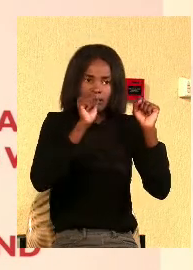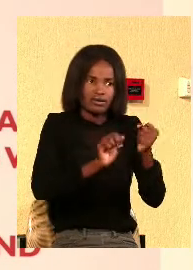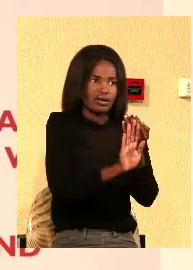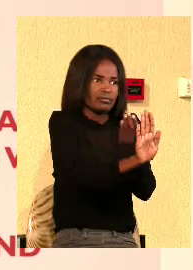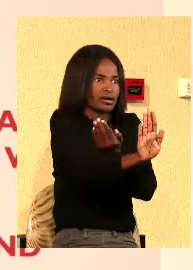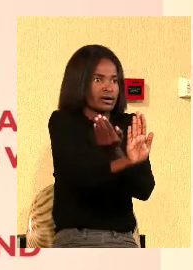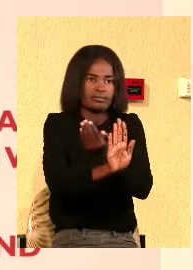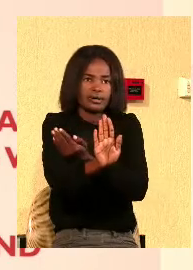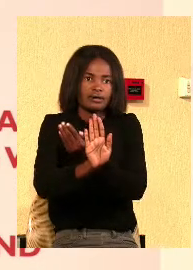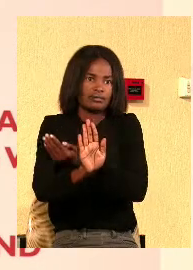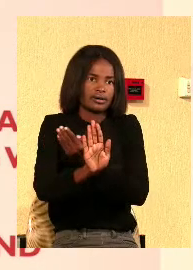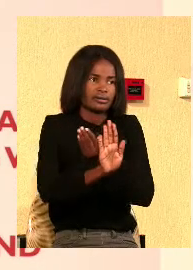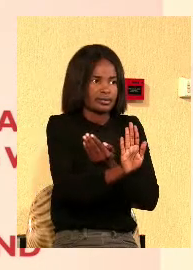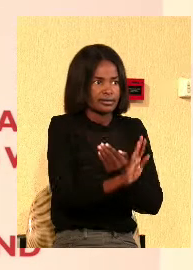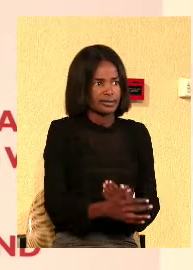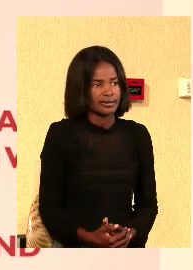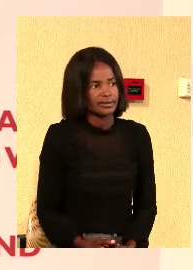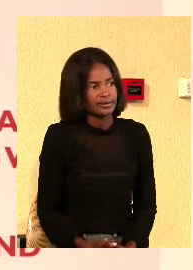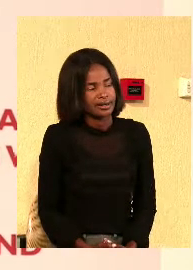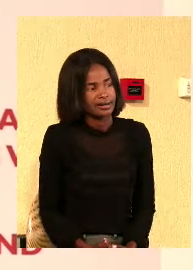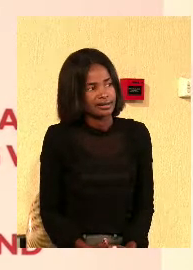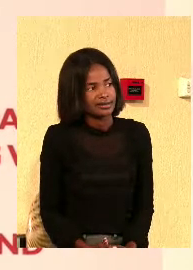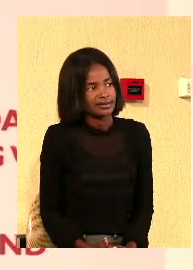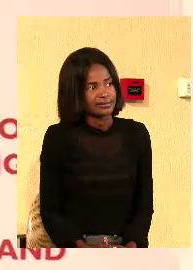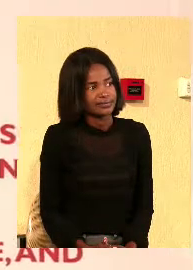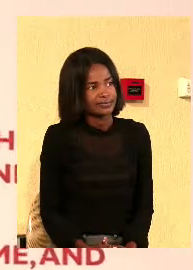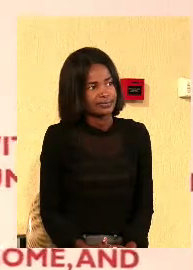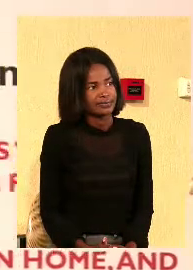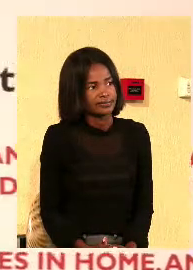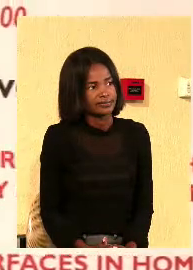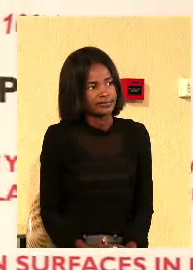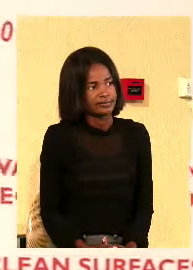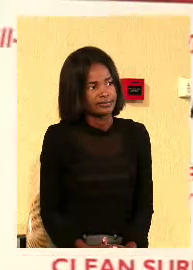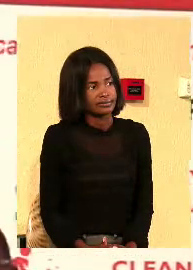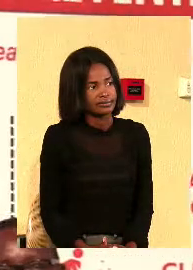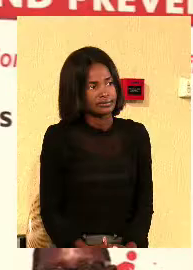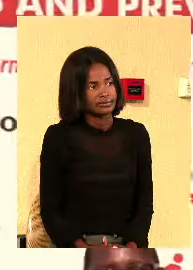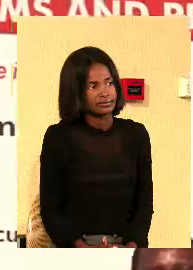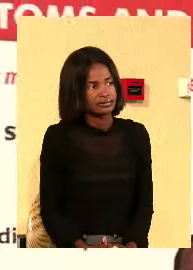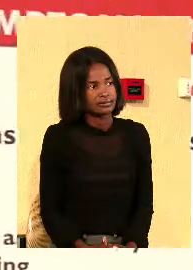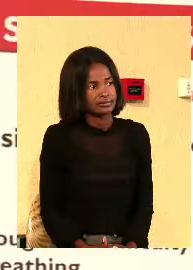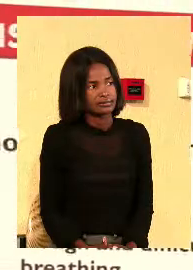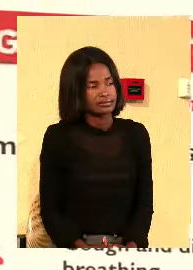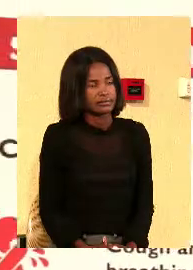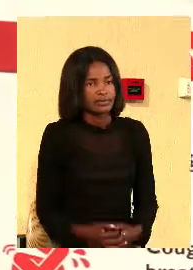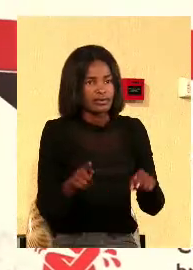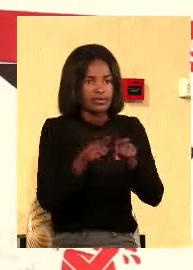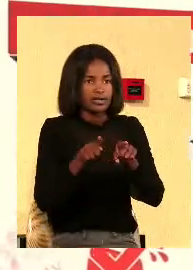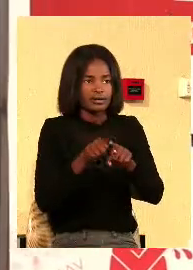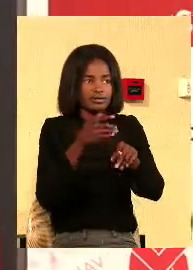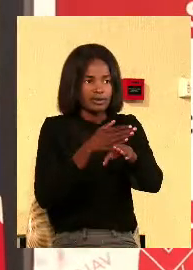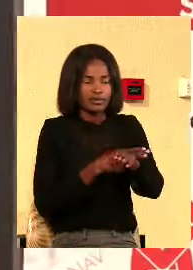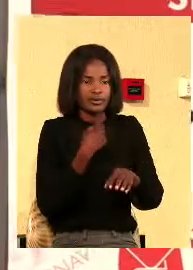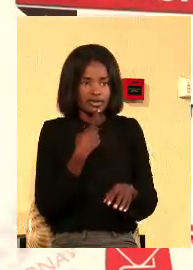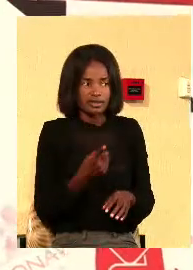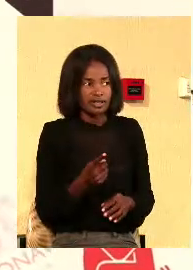vulnerable. Thank you. Would you like to add to that, Mr. Makumbi? Yes, like I said, the